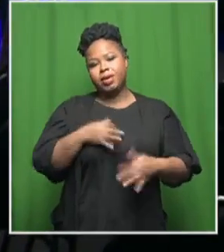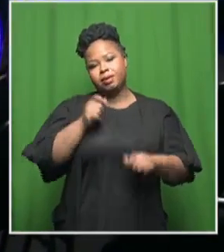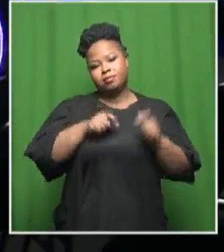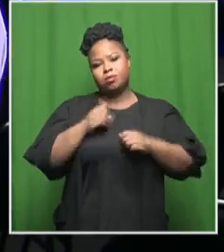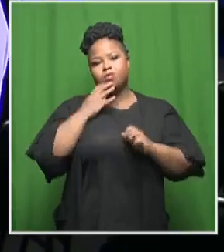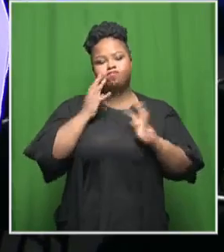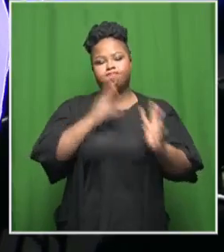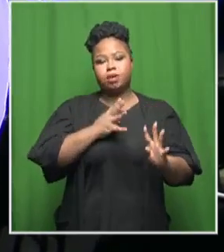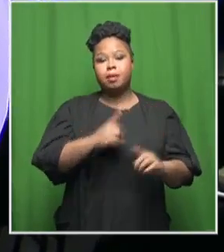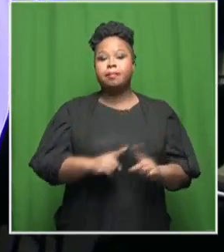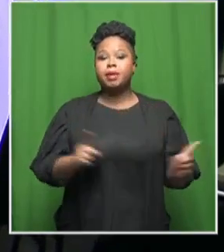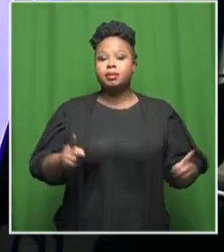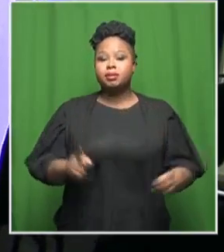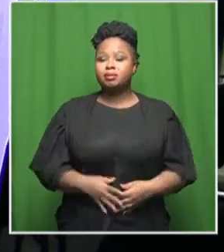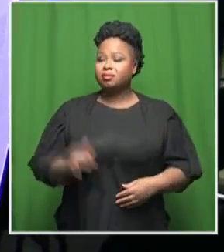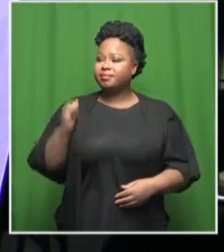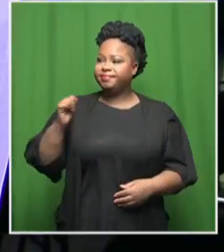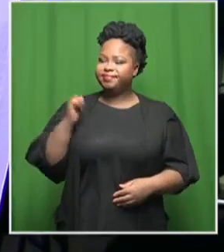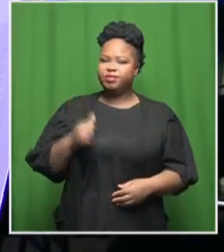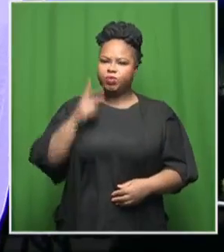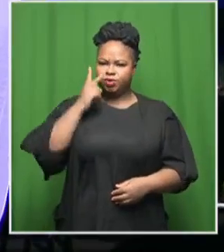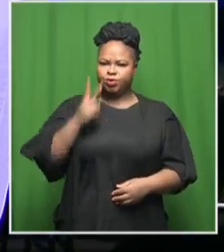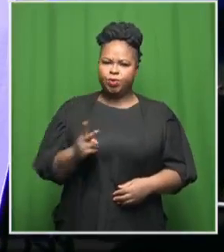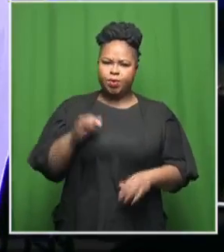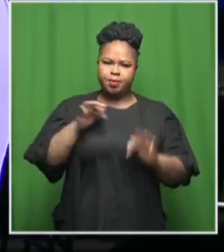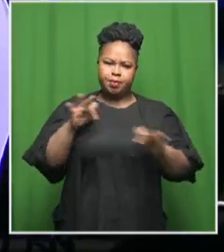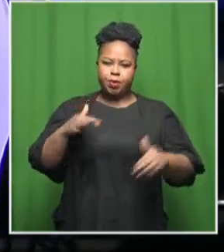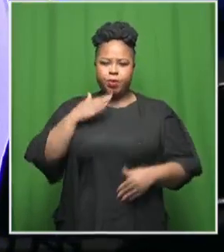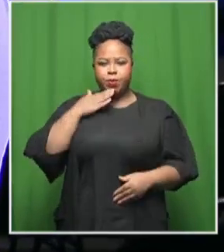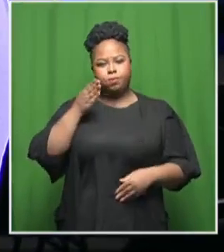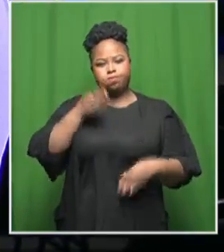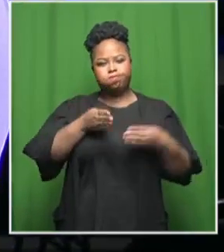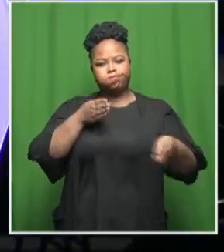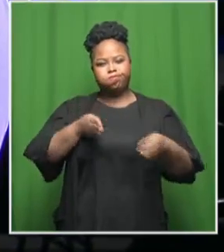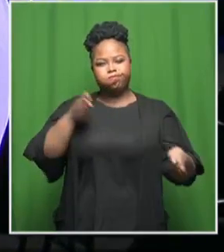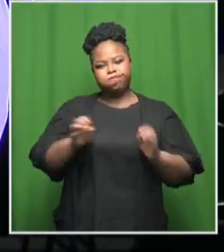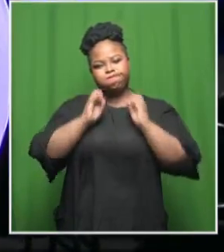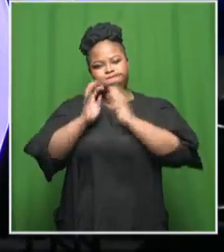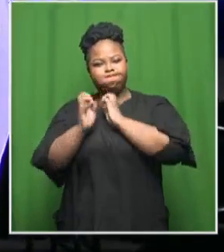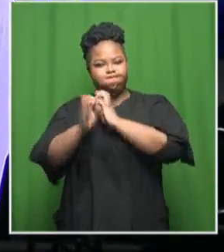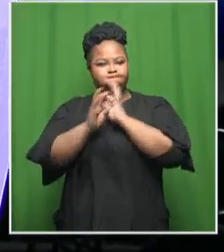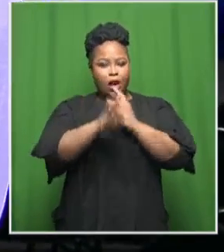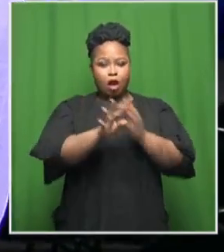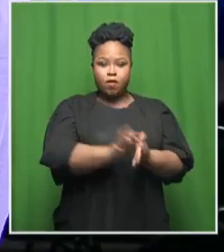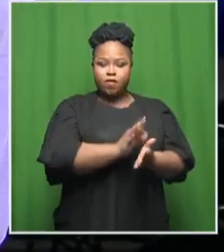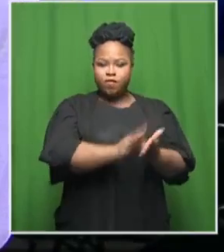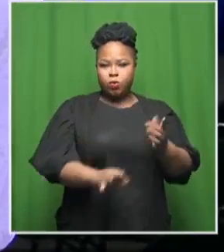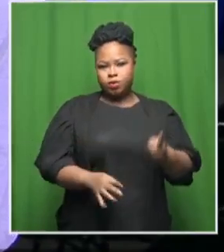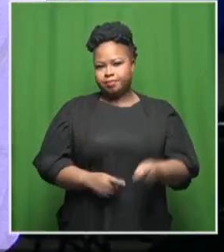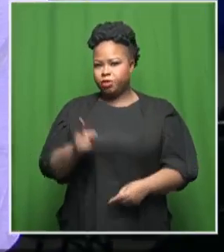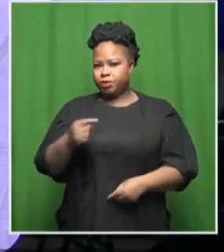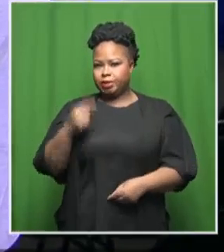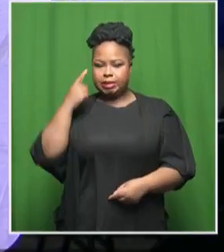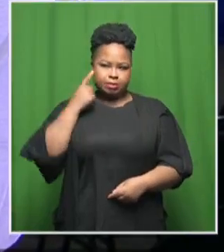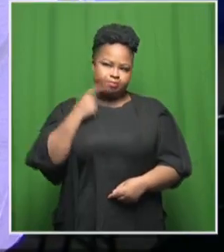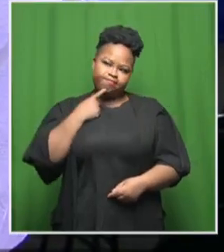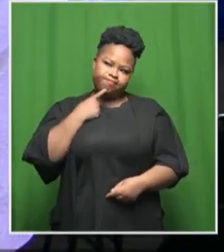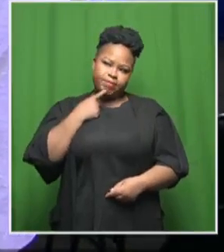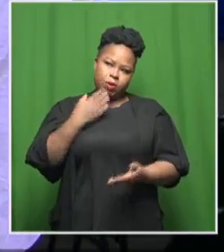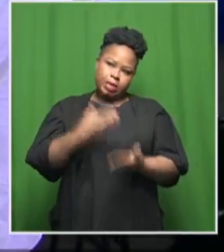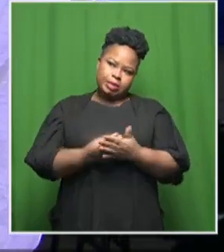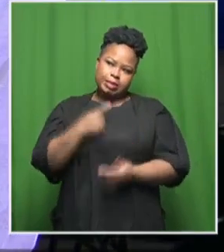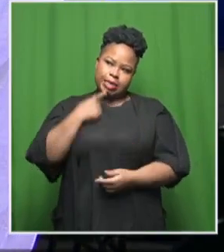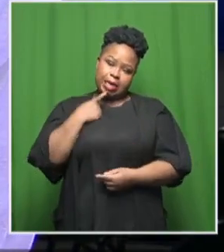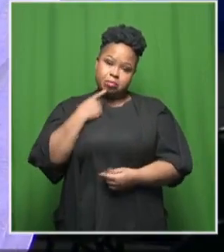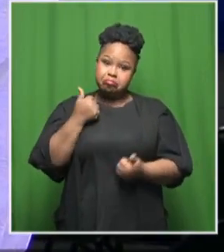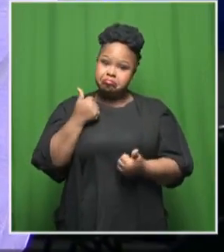from the queues, from the amount of people that were out and about voting, Can we look at it and say this